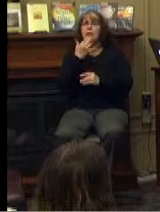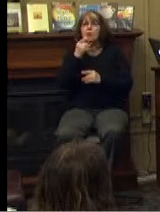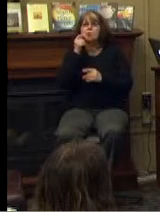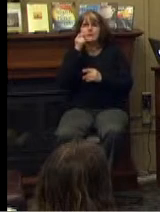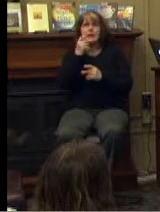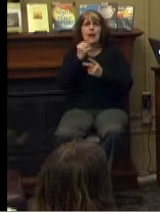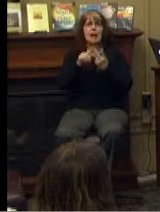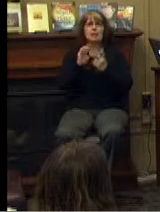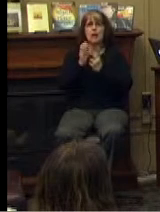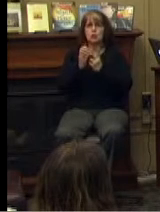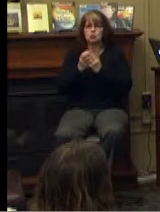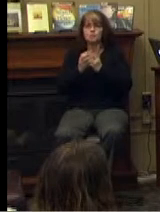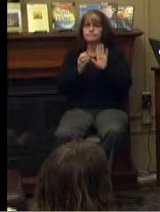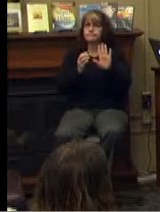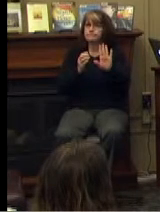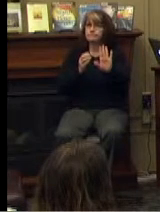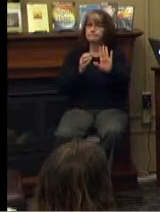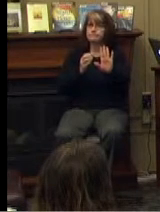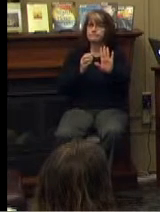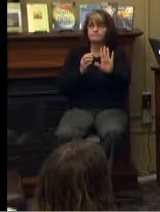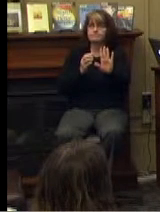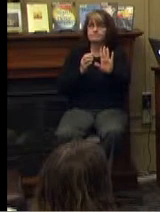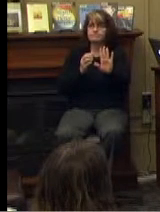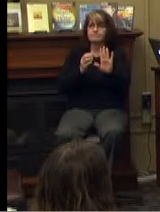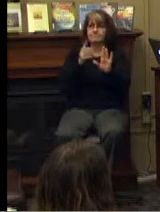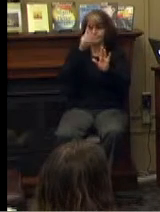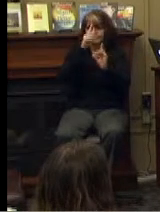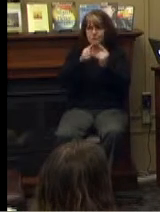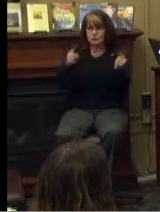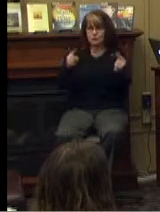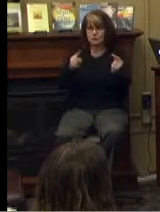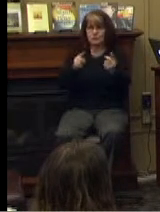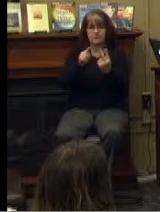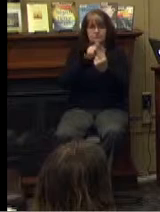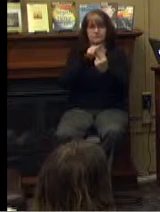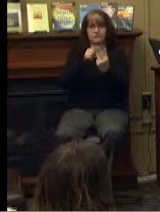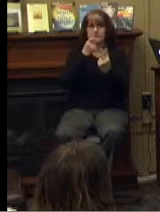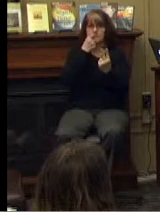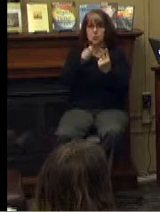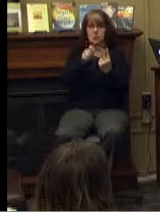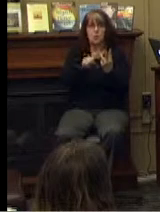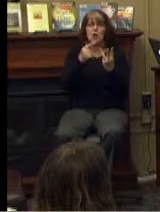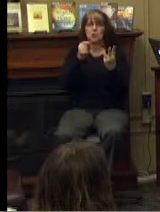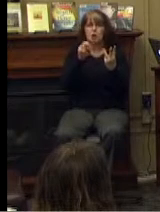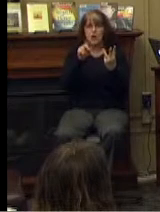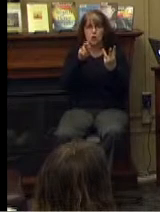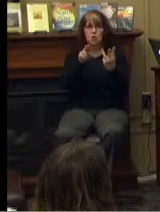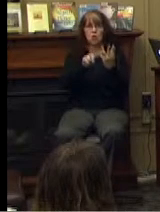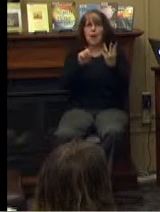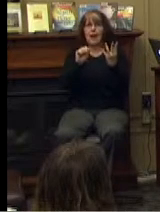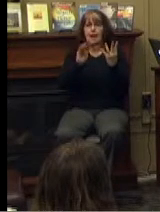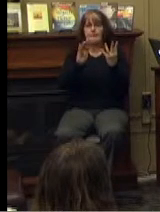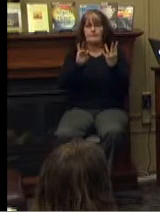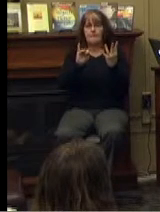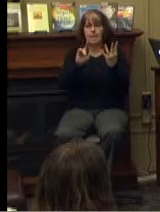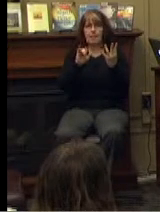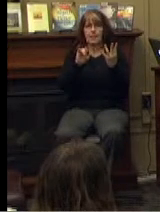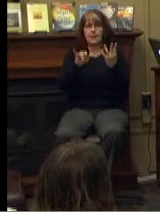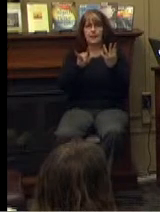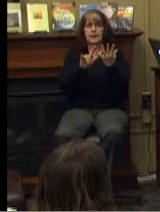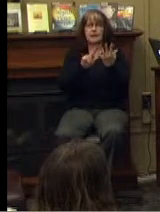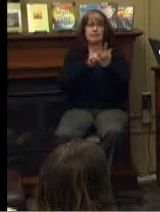Well, I tend to differ, because it's not about just race and culture. It's about gender, it's about ability. It's about all the other